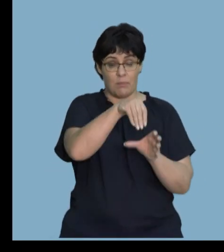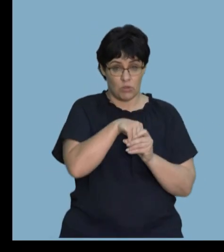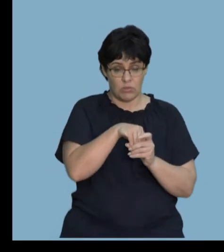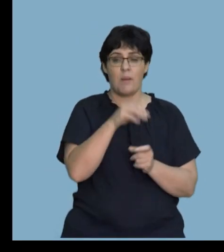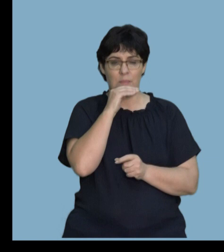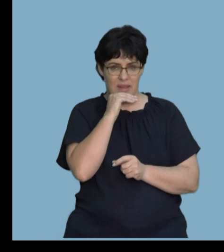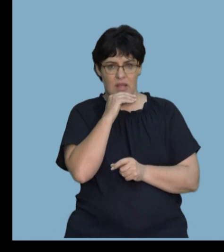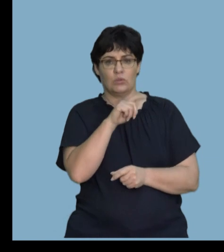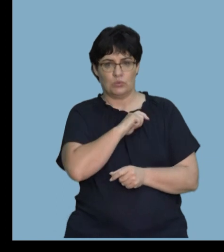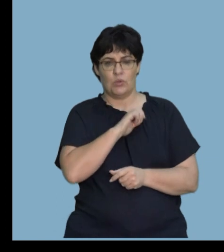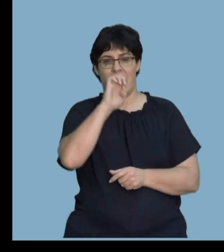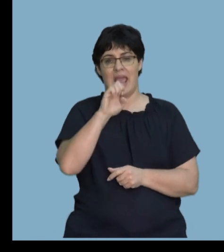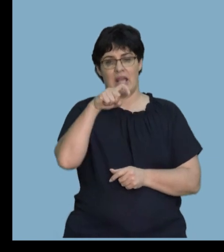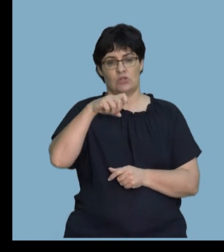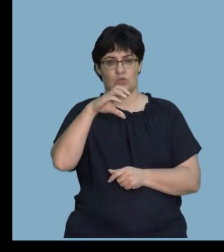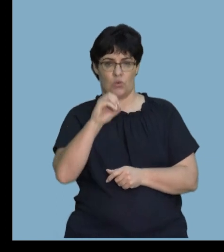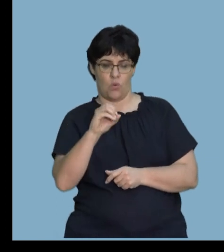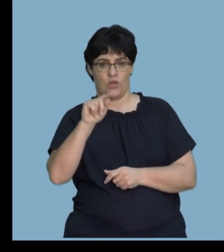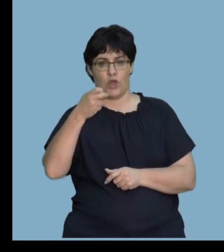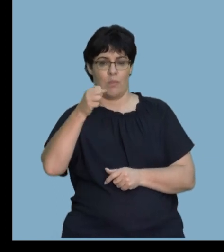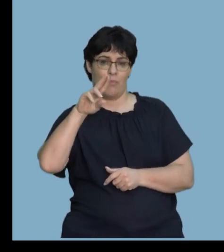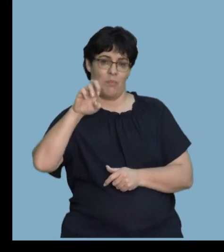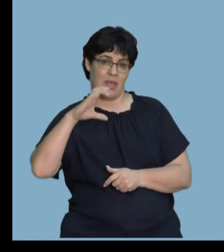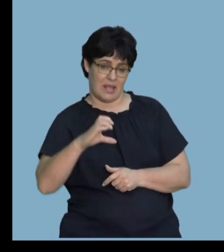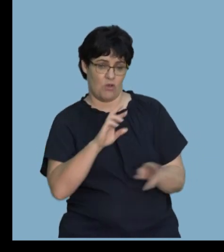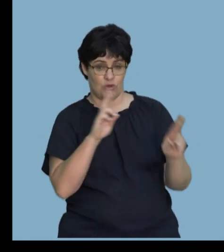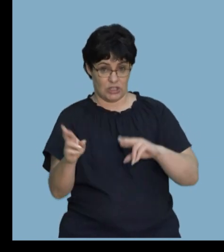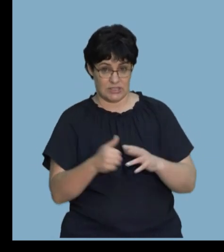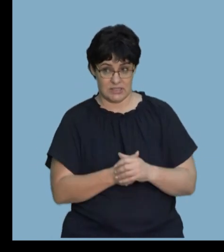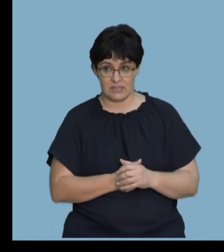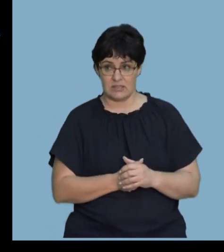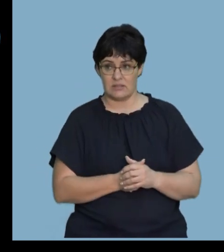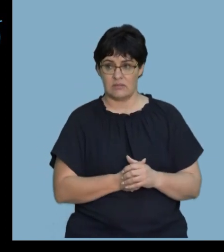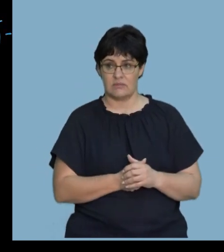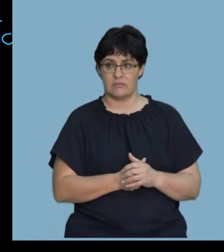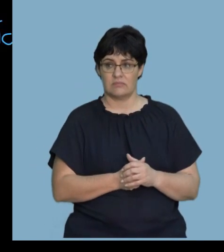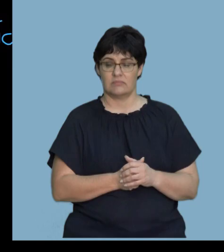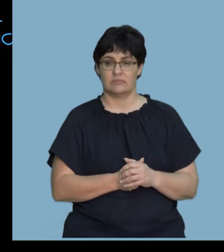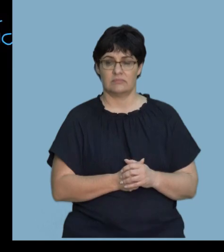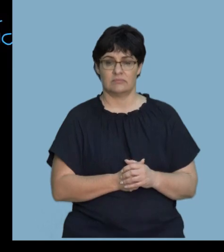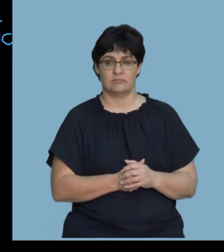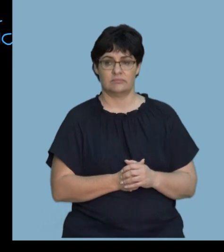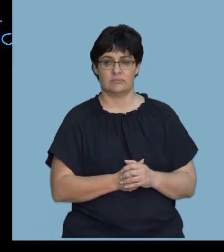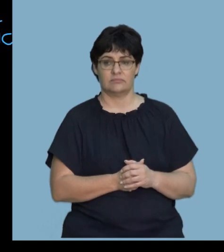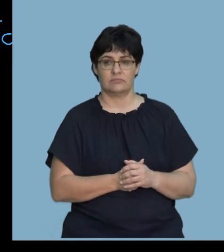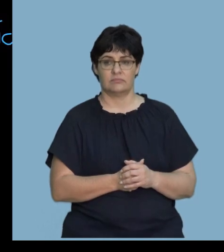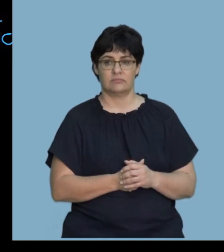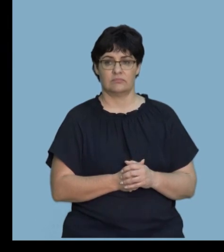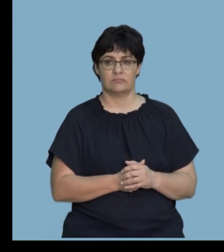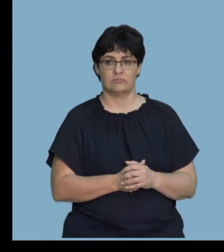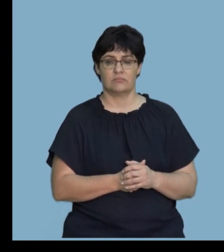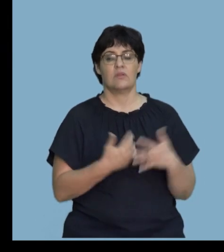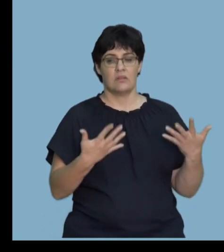an exothermic reaction, okay? So this is exothermic, right? Okay, that's